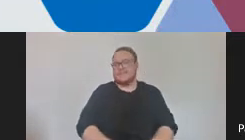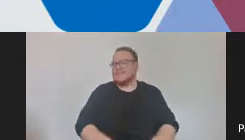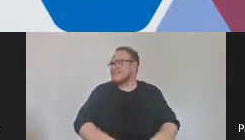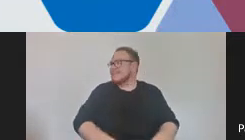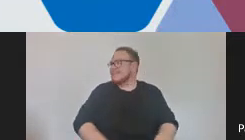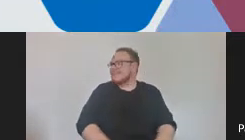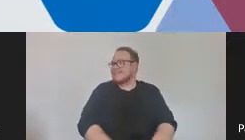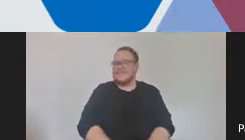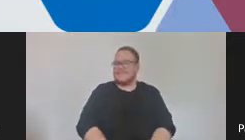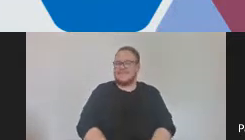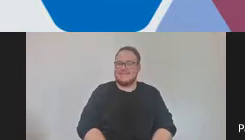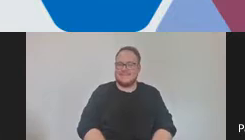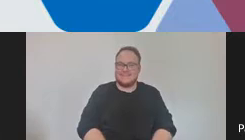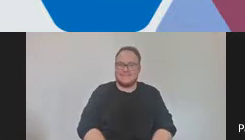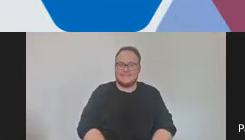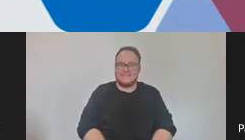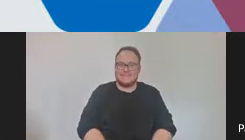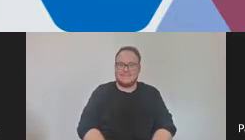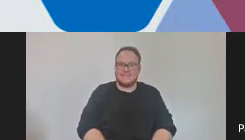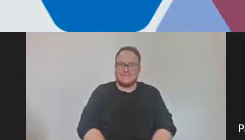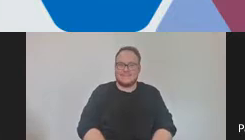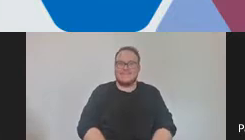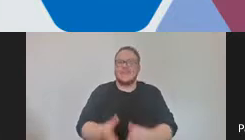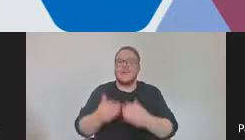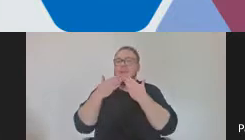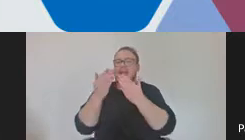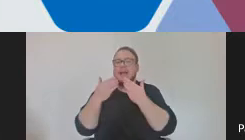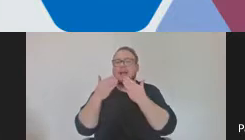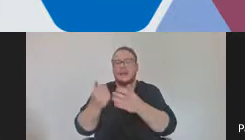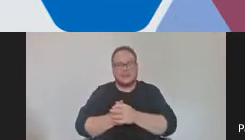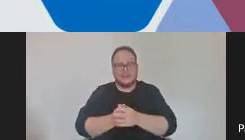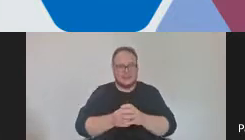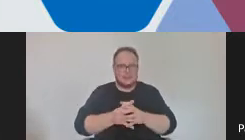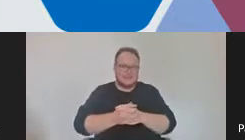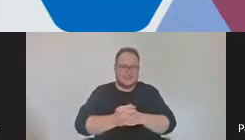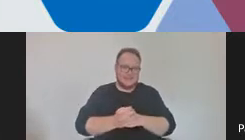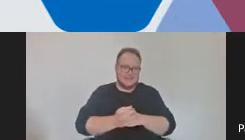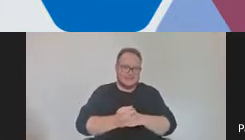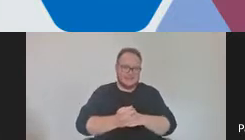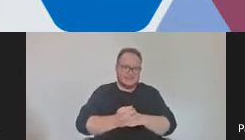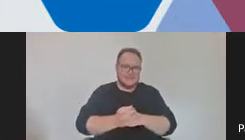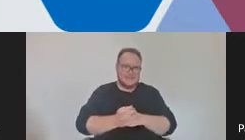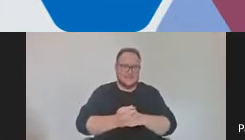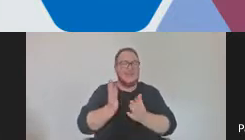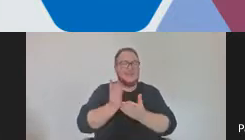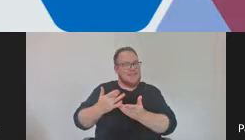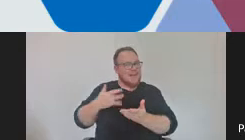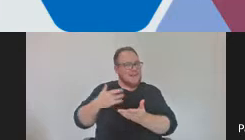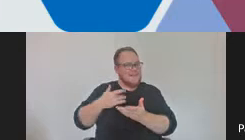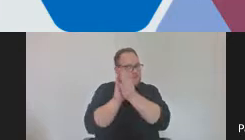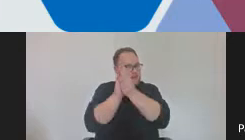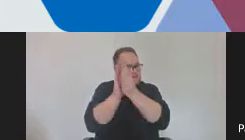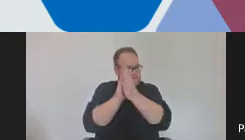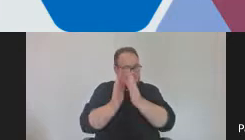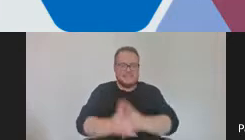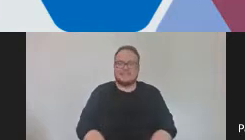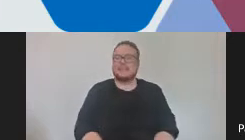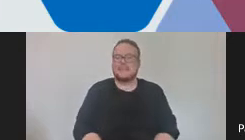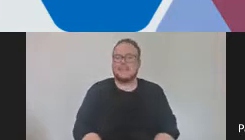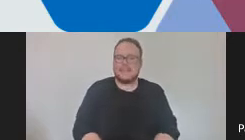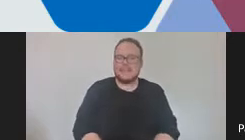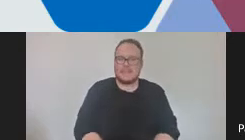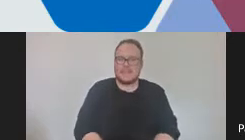Thanks, Shami, and I'll echo that clapping. Don't know how to do it on Teams, so I'll have to do it in real life. Okay, so if we now